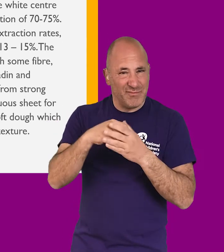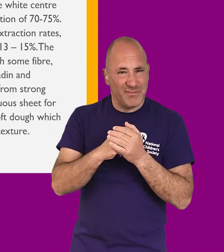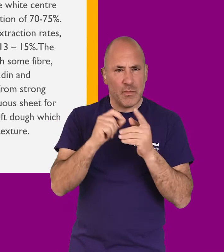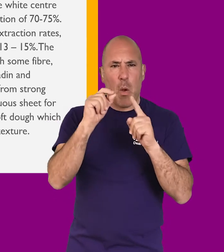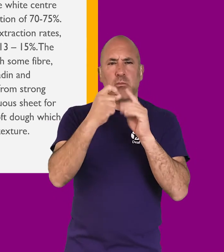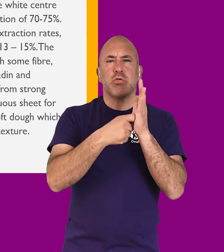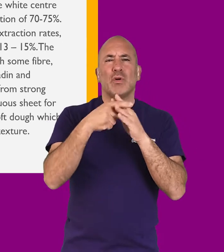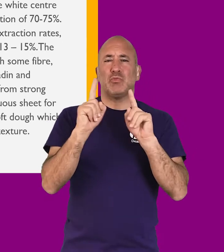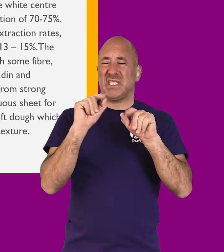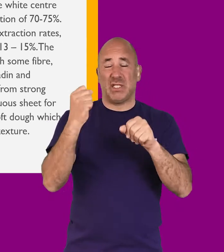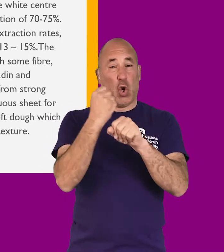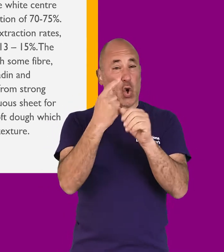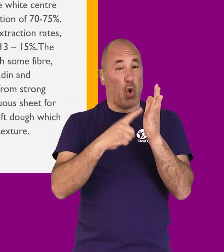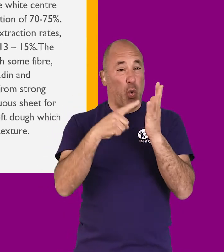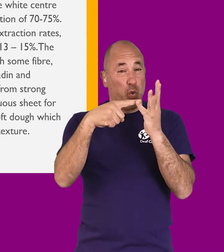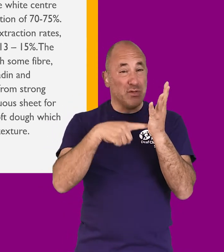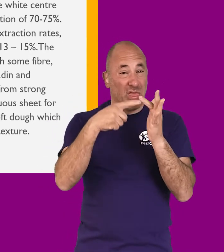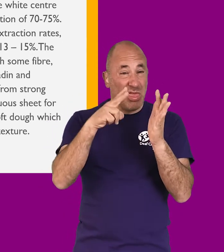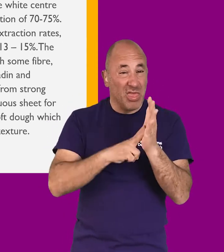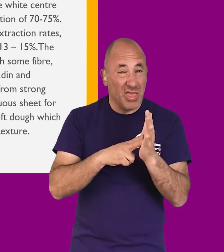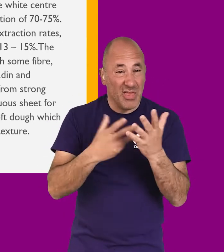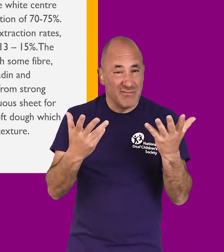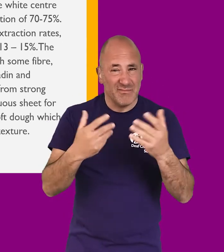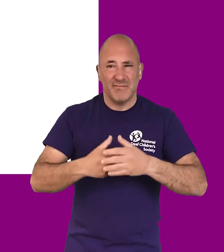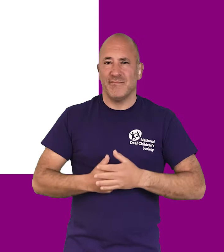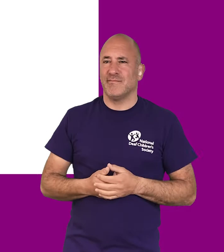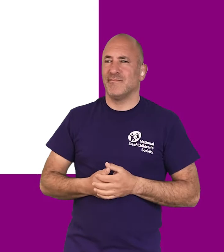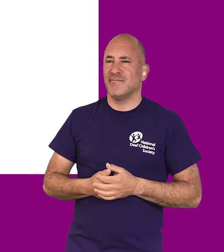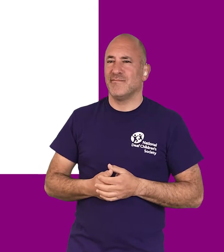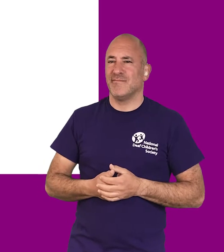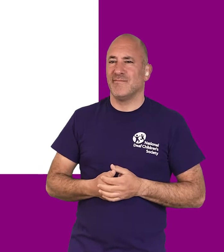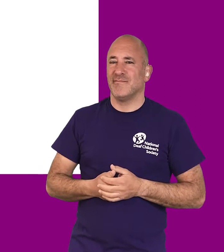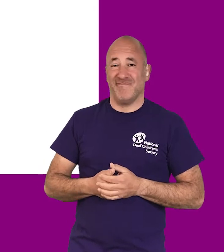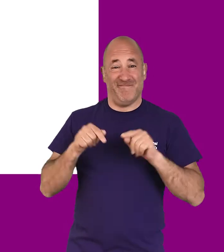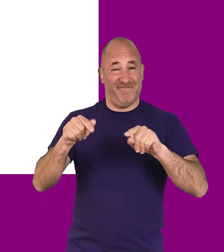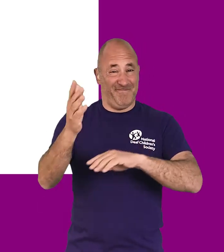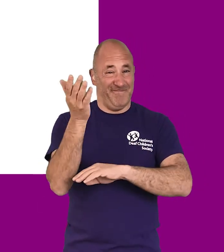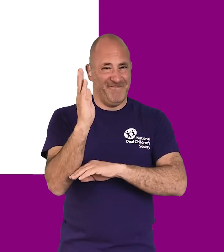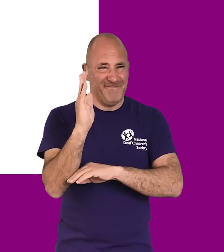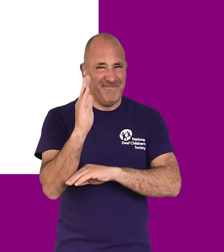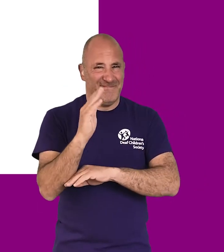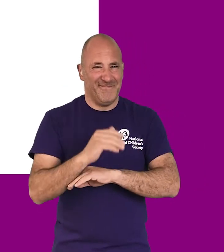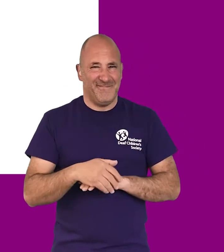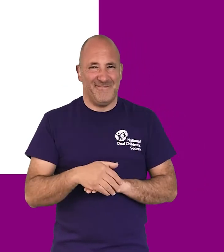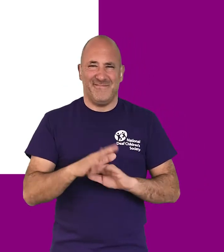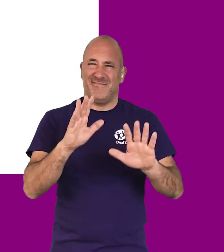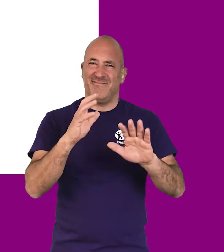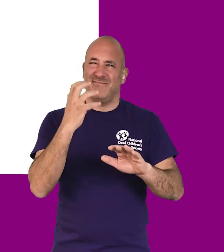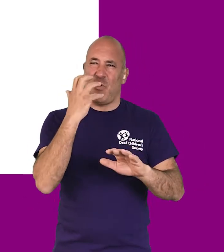fiber, and the protein itself is gluten. In terms of that